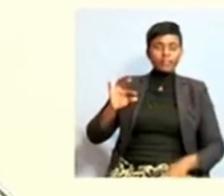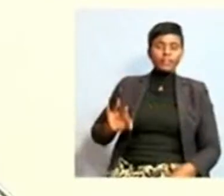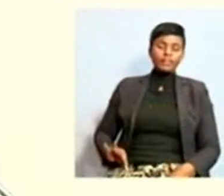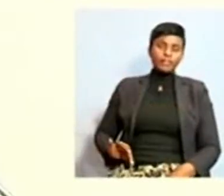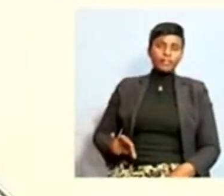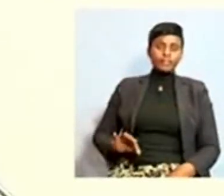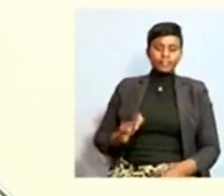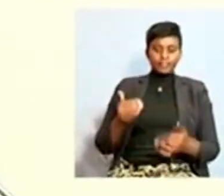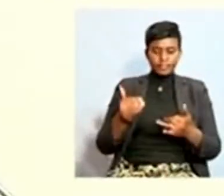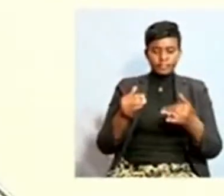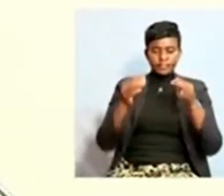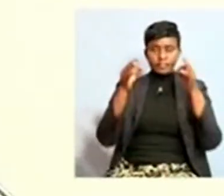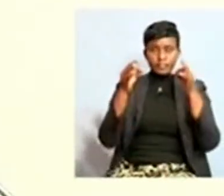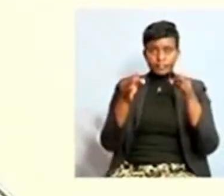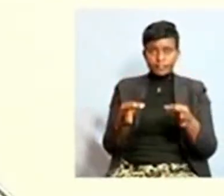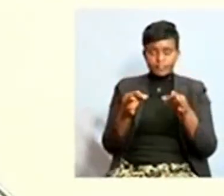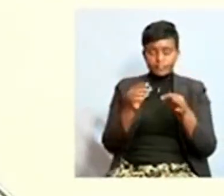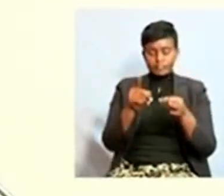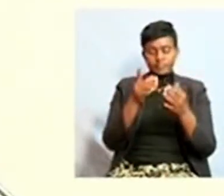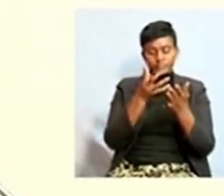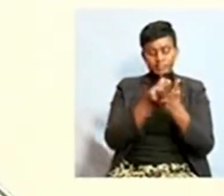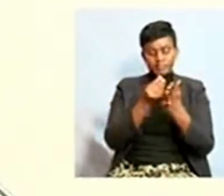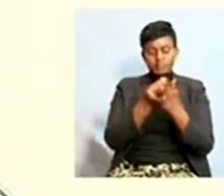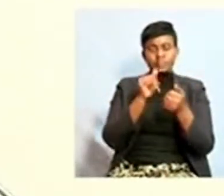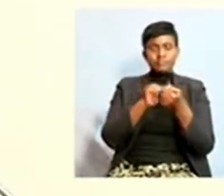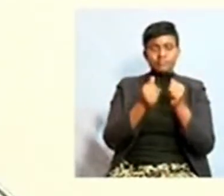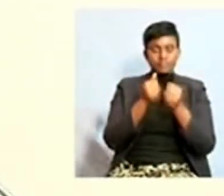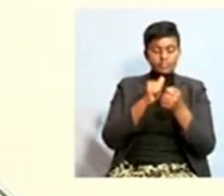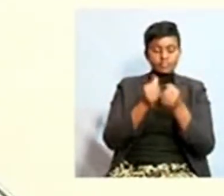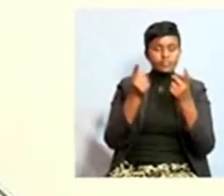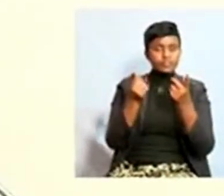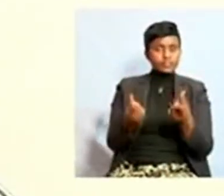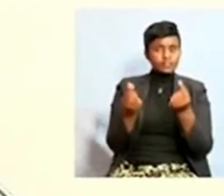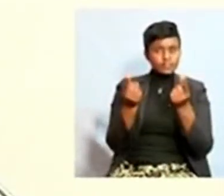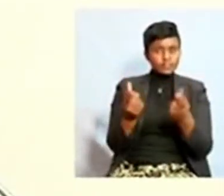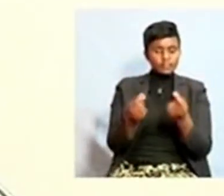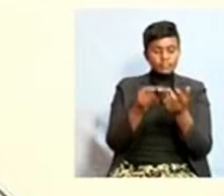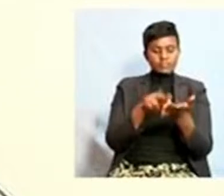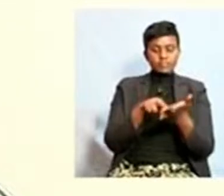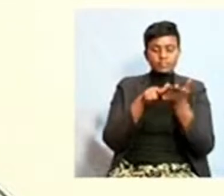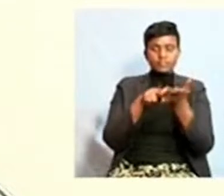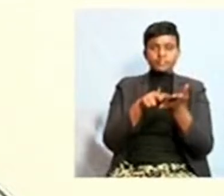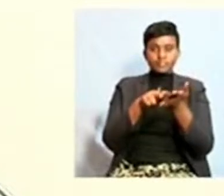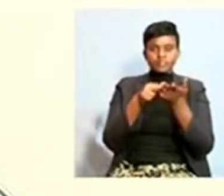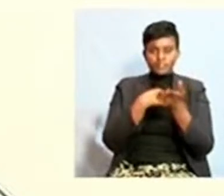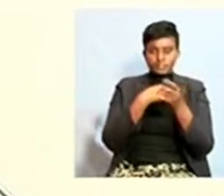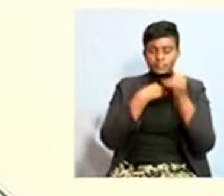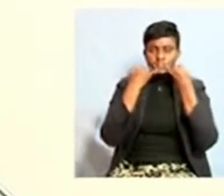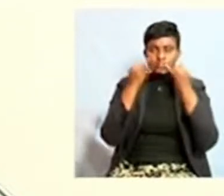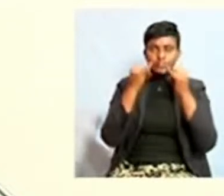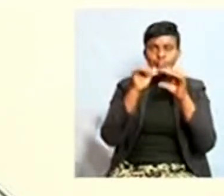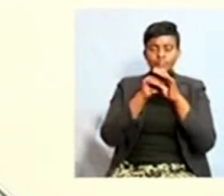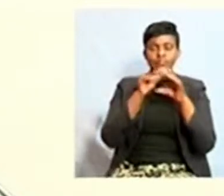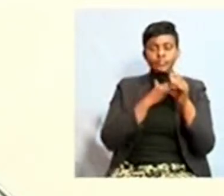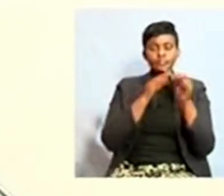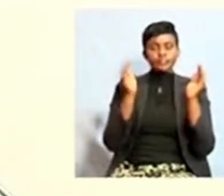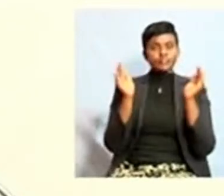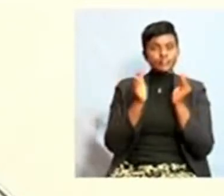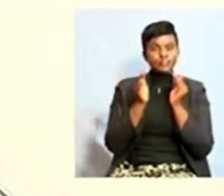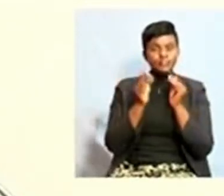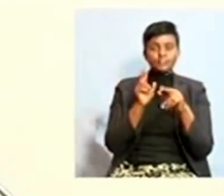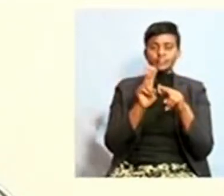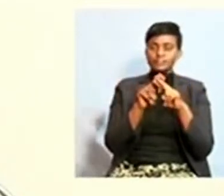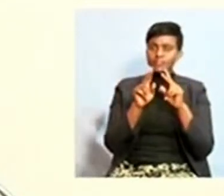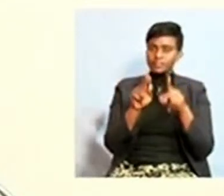to determine the financial implications of regular representation, as I had mentioned in my summary,